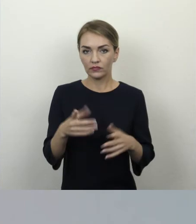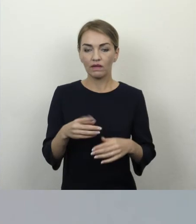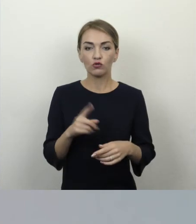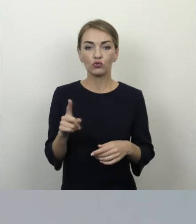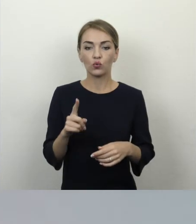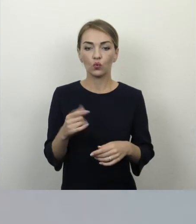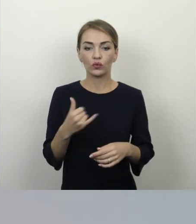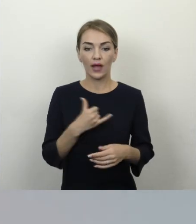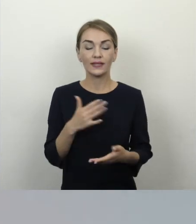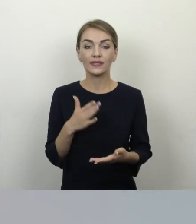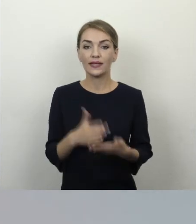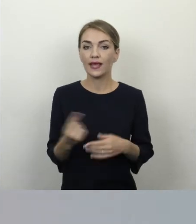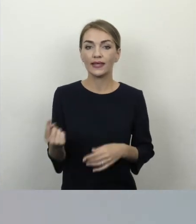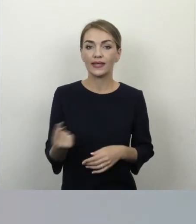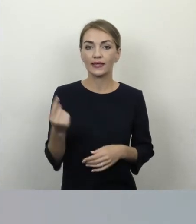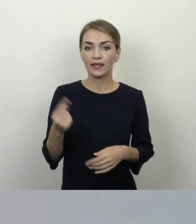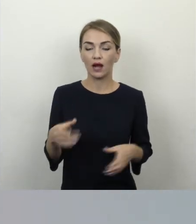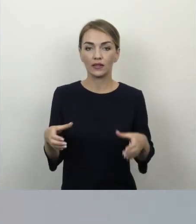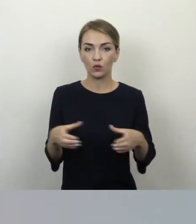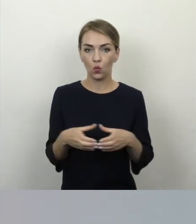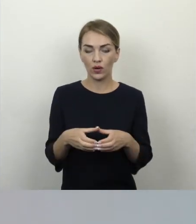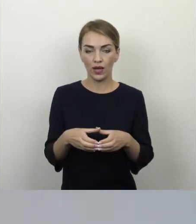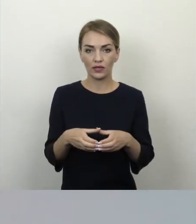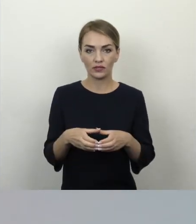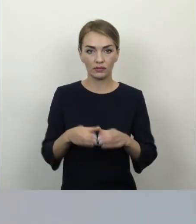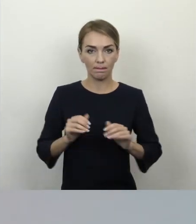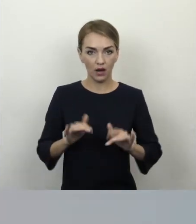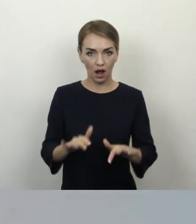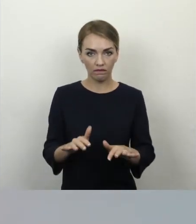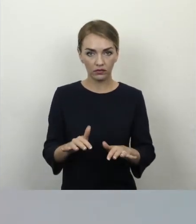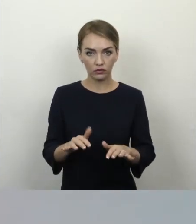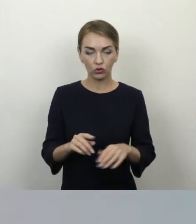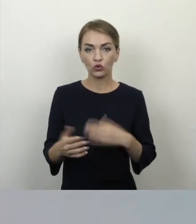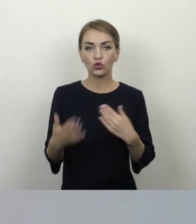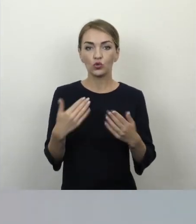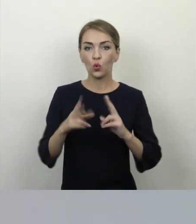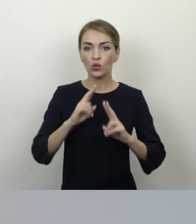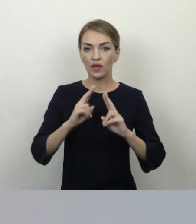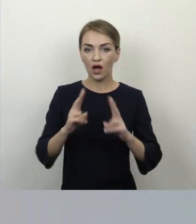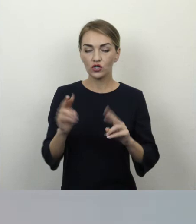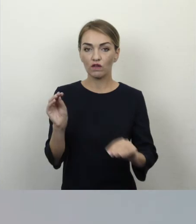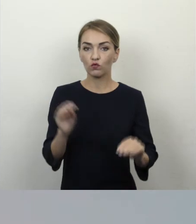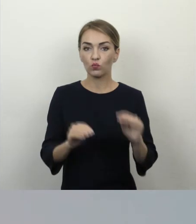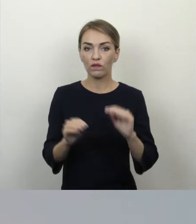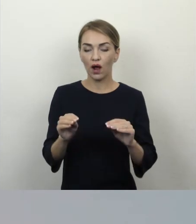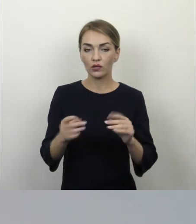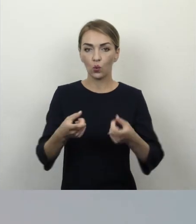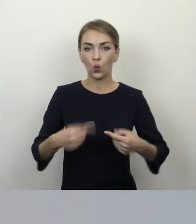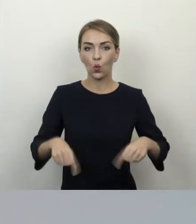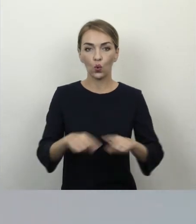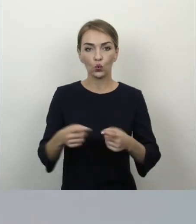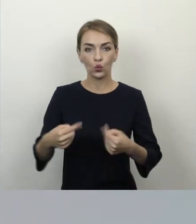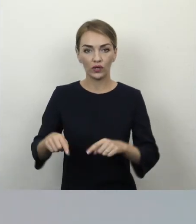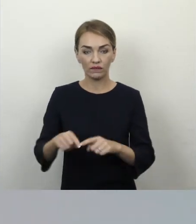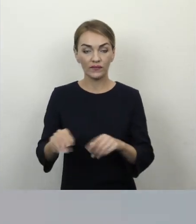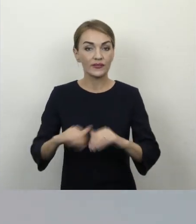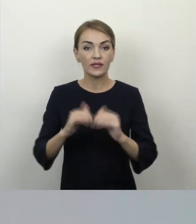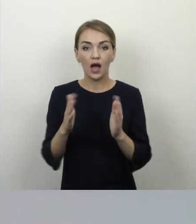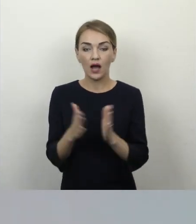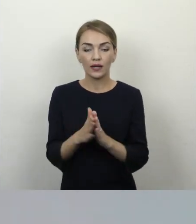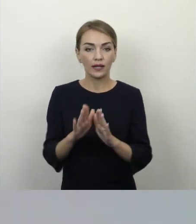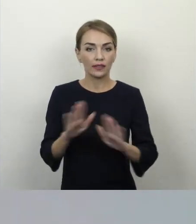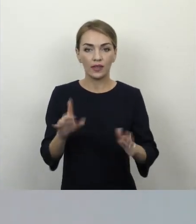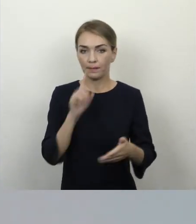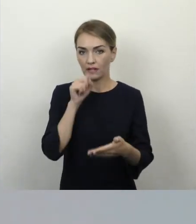case law, clearly, we should have the only category of cases, the cases in terms of appealing the formation